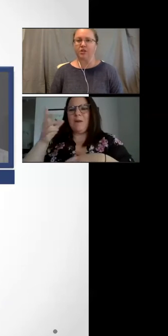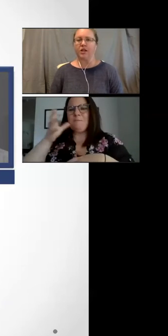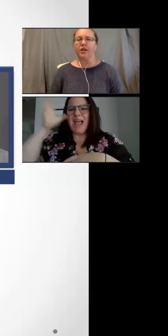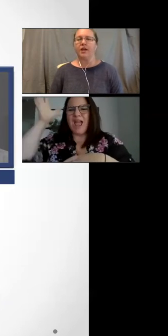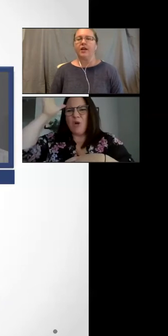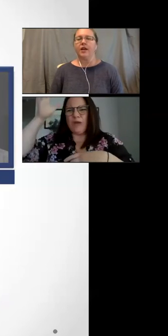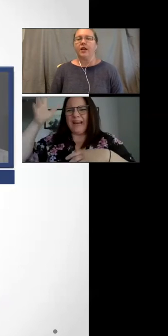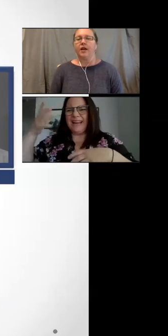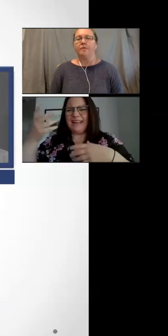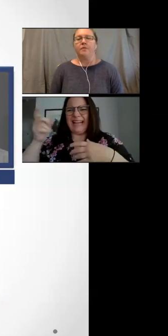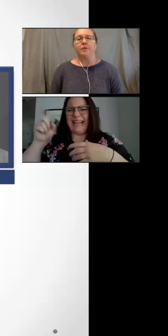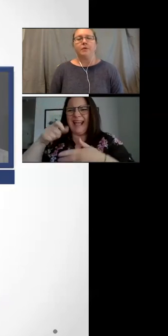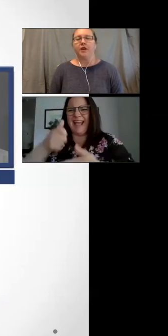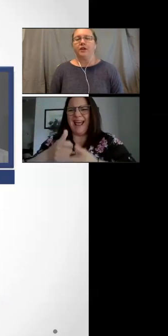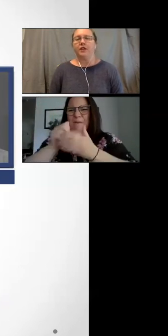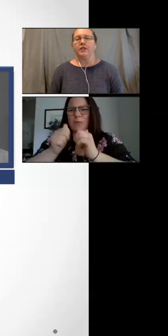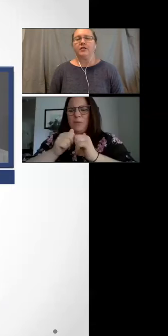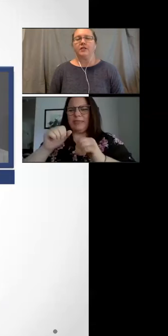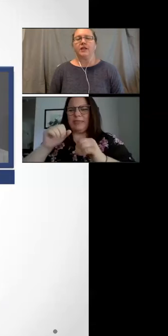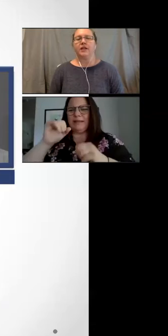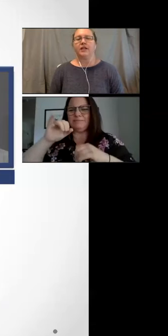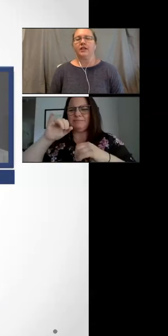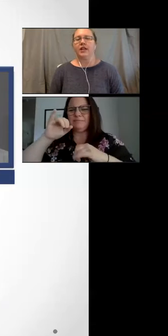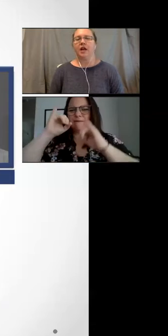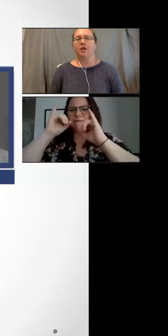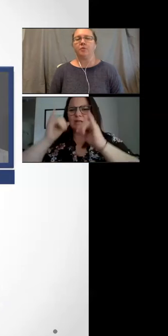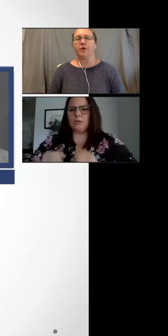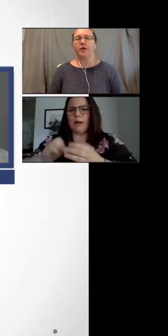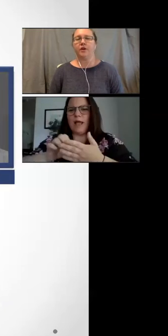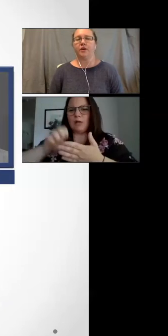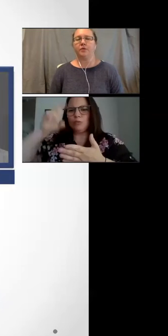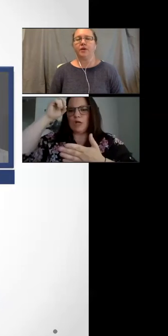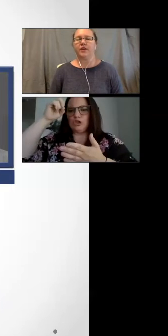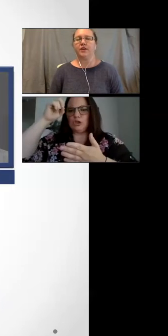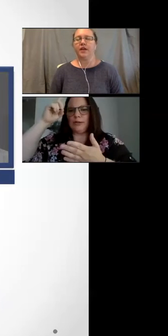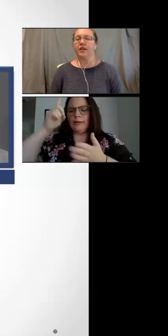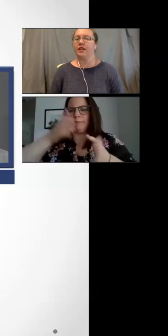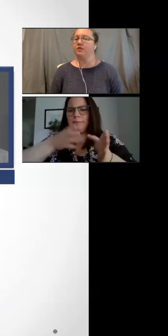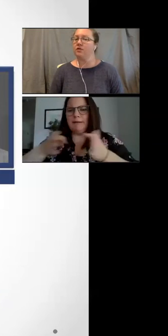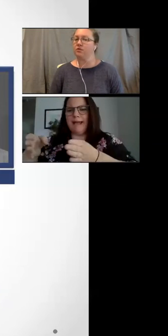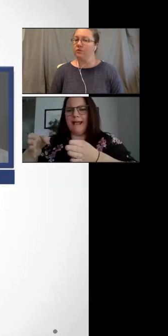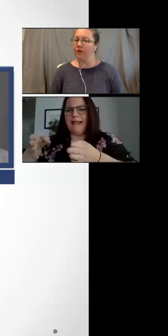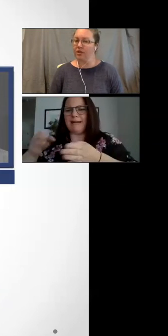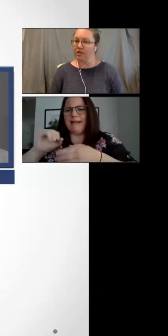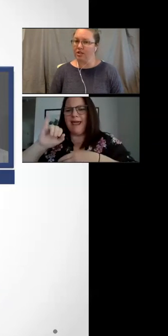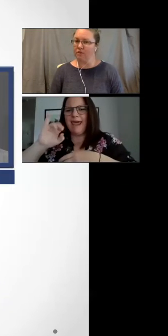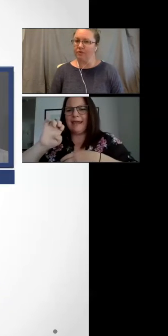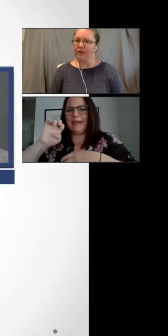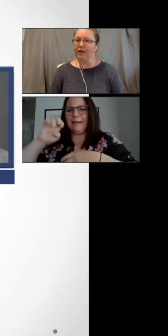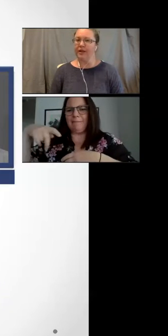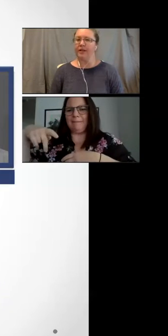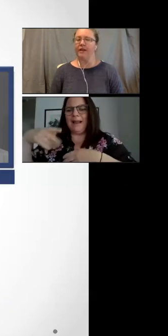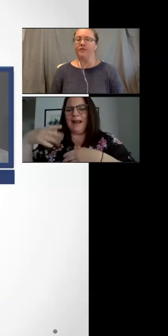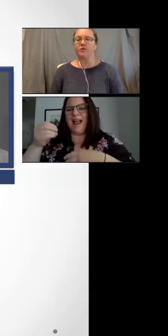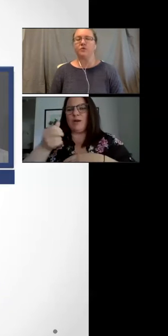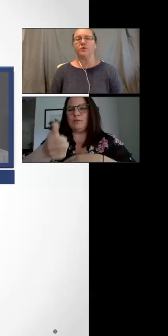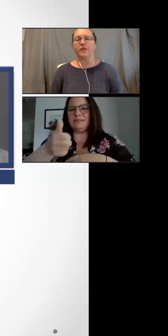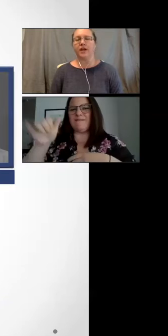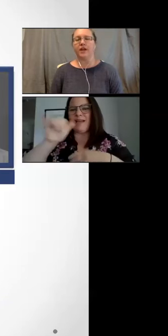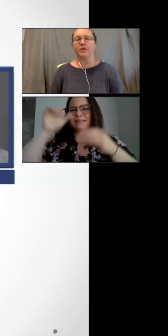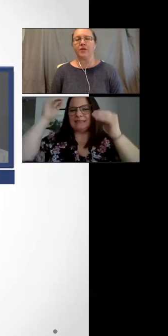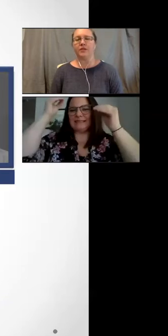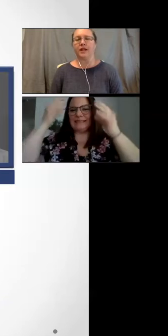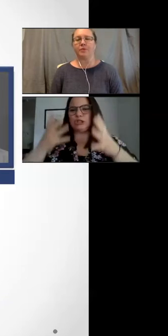charge. Maybe parents need help with an individual education plan at the schools,